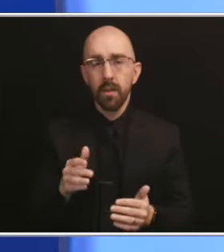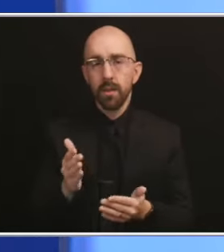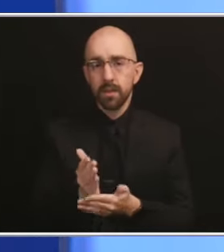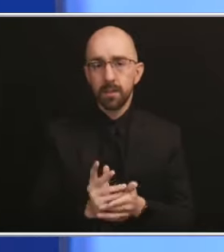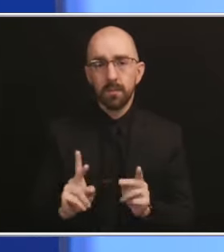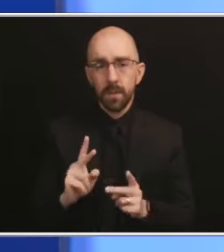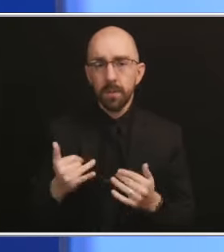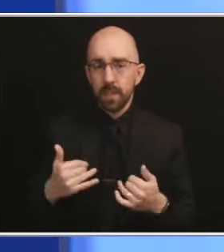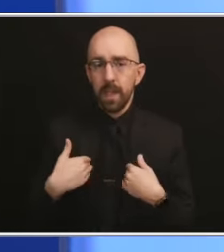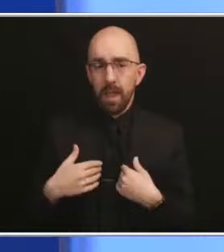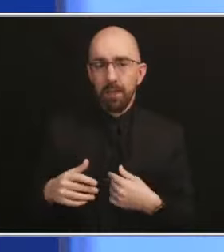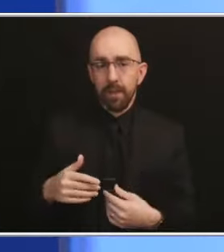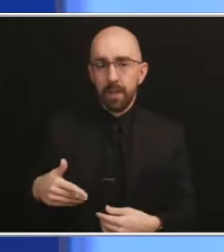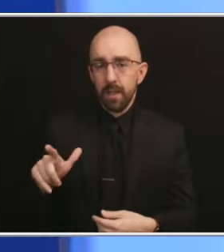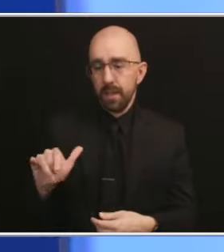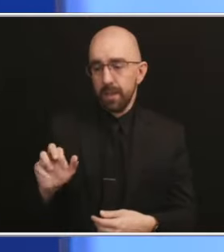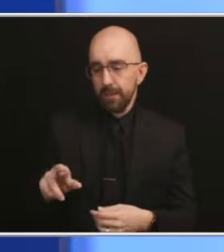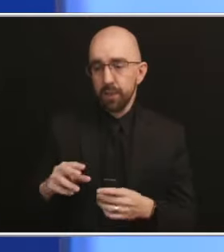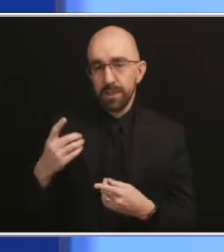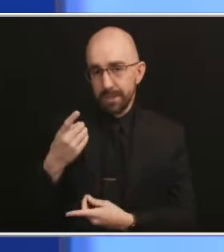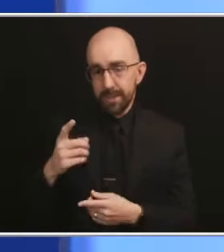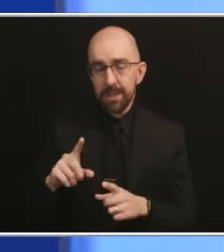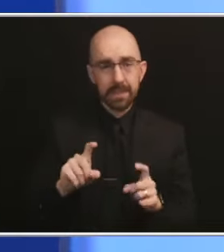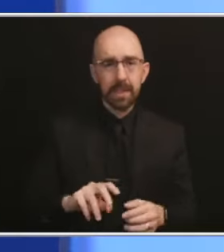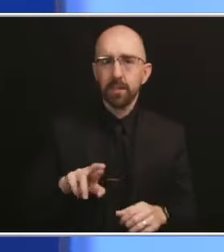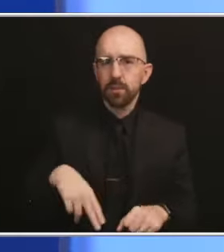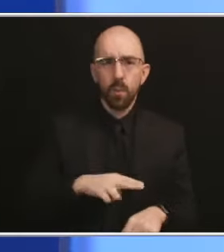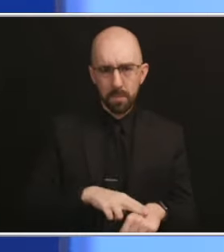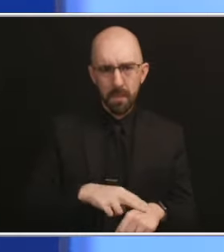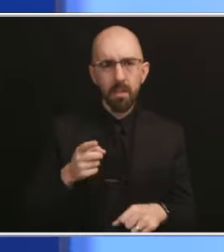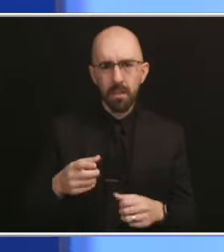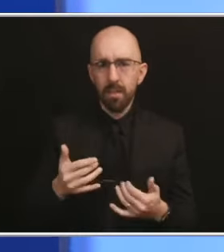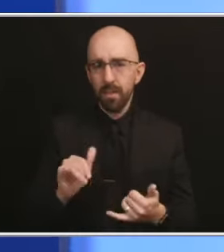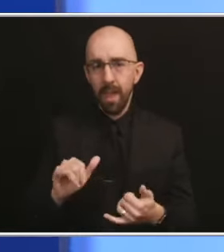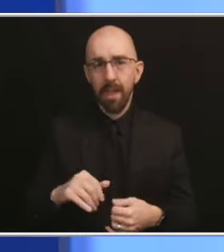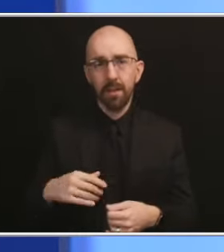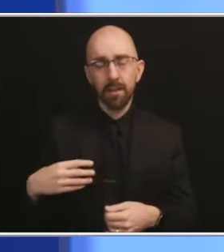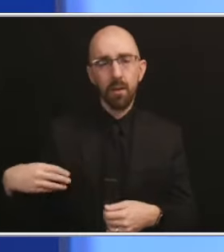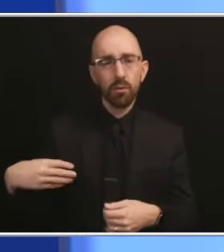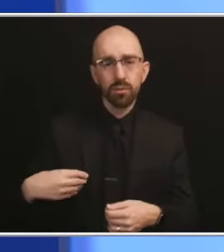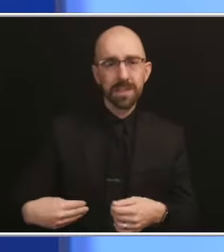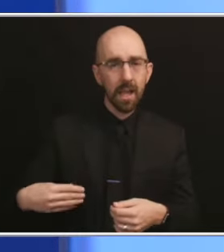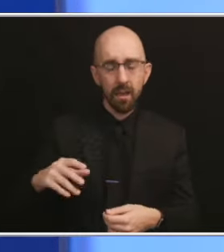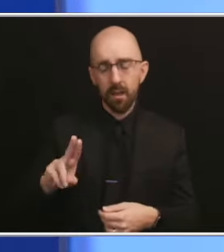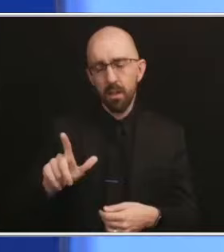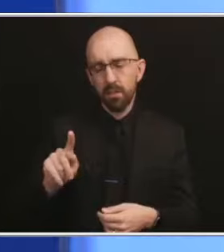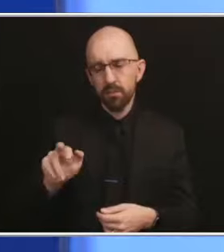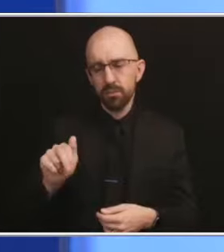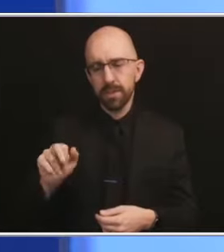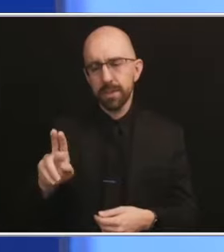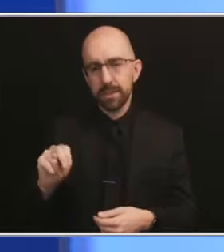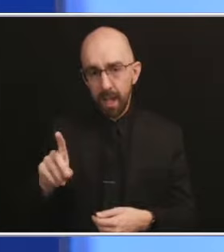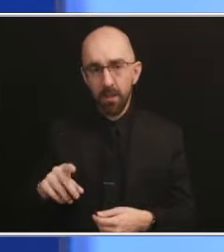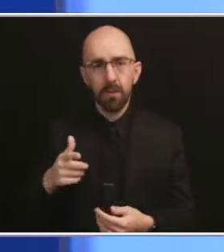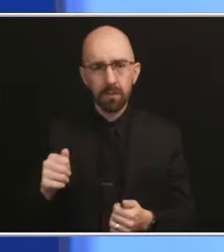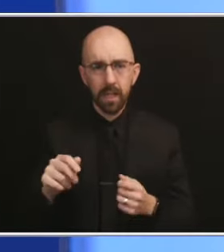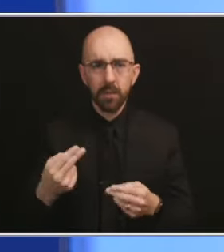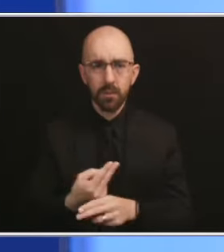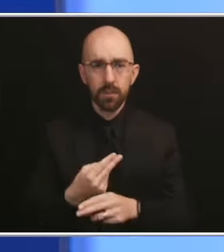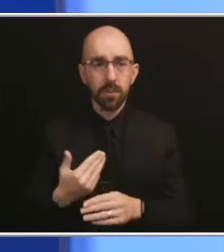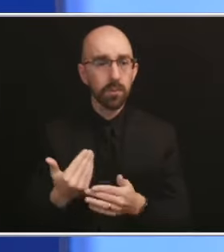and have normal liver tests. So additional imaging, such as an ultrasound, if you're really concerned, can be a place to go. And there's new technology now where we can